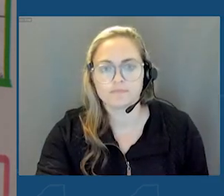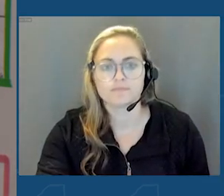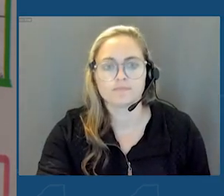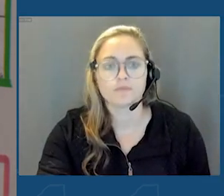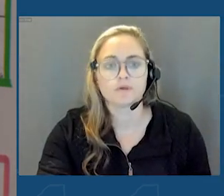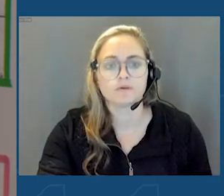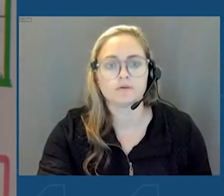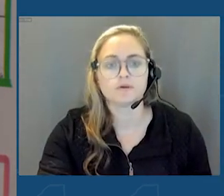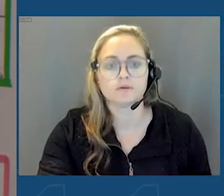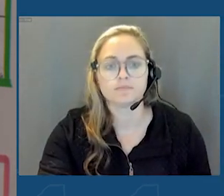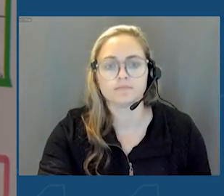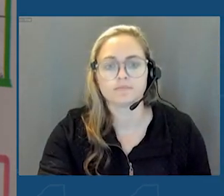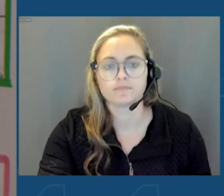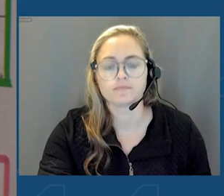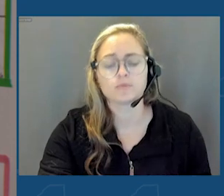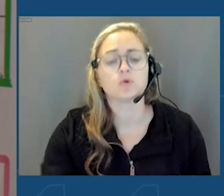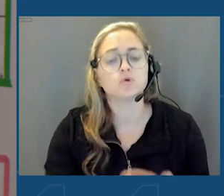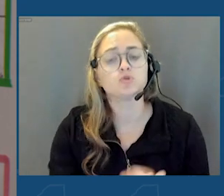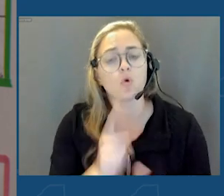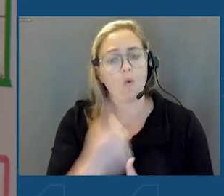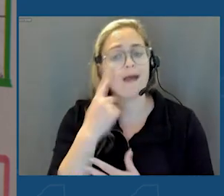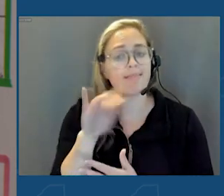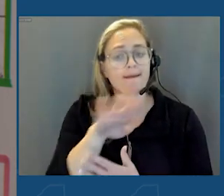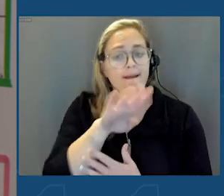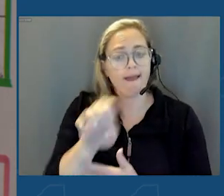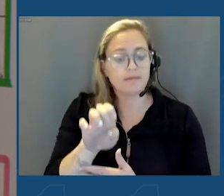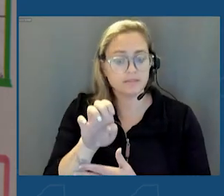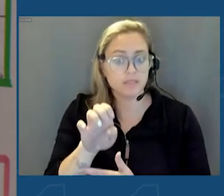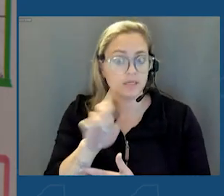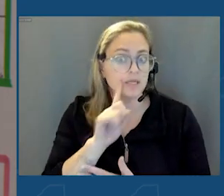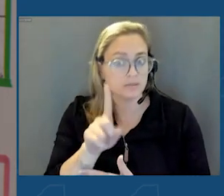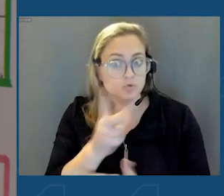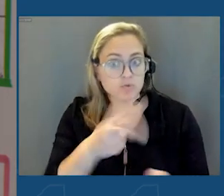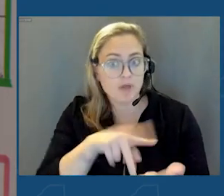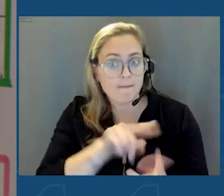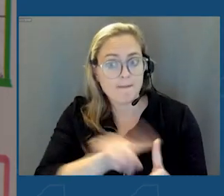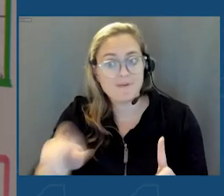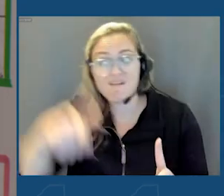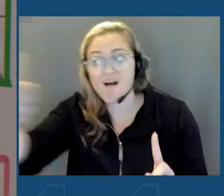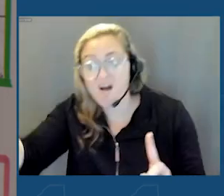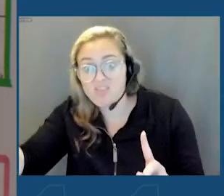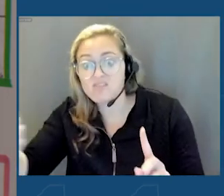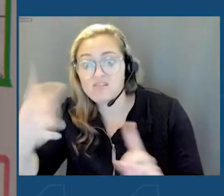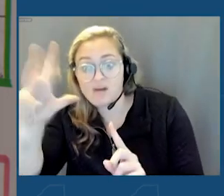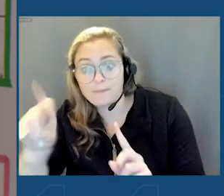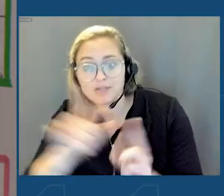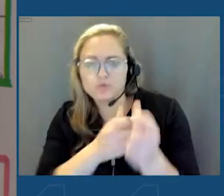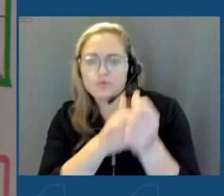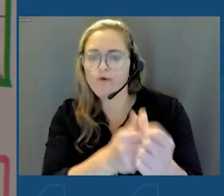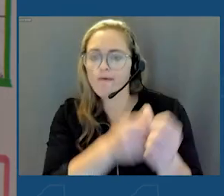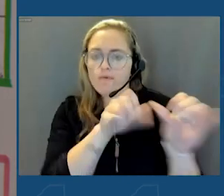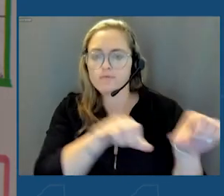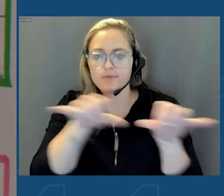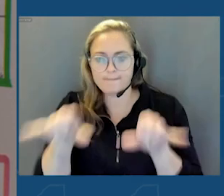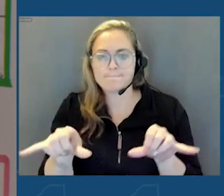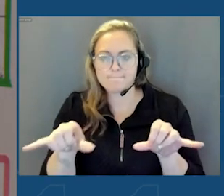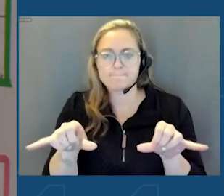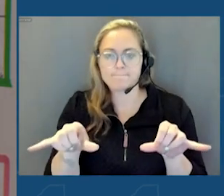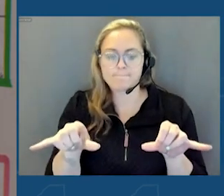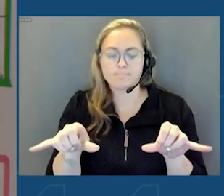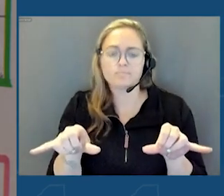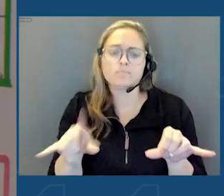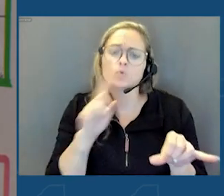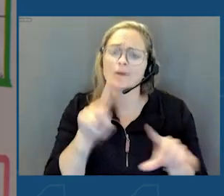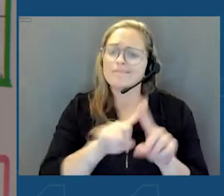need to follow their lead. So we now have an employer-sponsored child care pilot program. And we'll have a participating employers. The state will